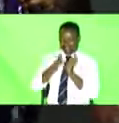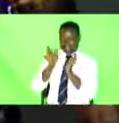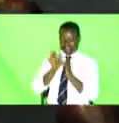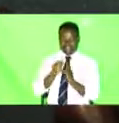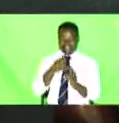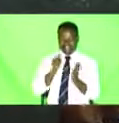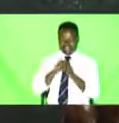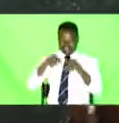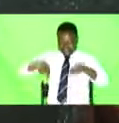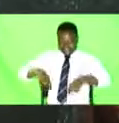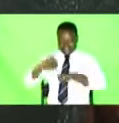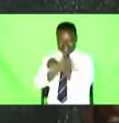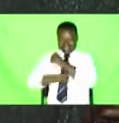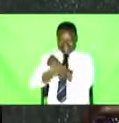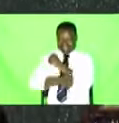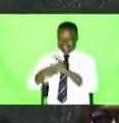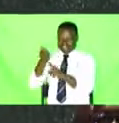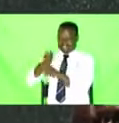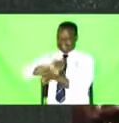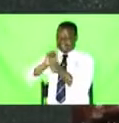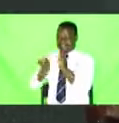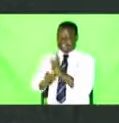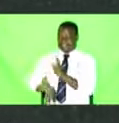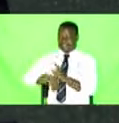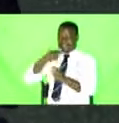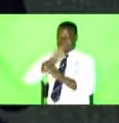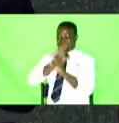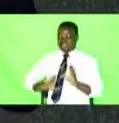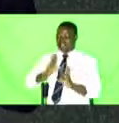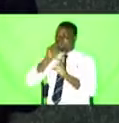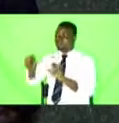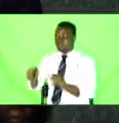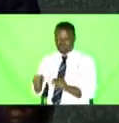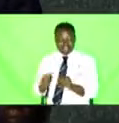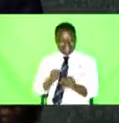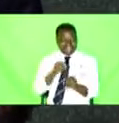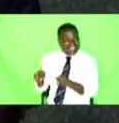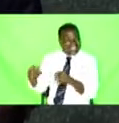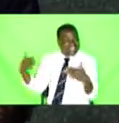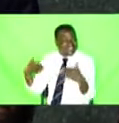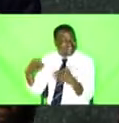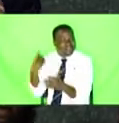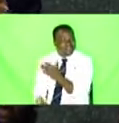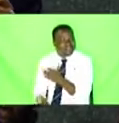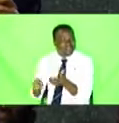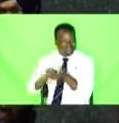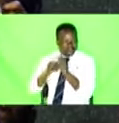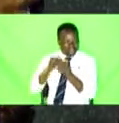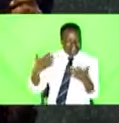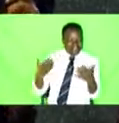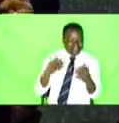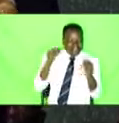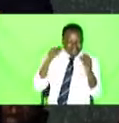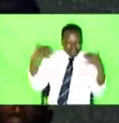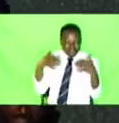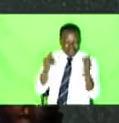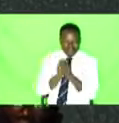country, you don't convert anybody. You know what they are afraid of? They are afraid of the gospel of